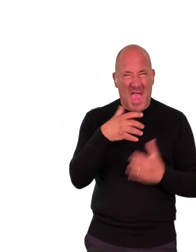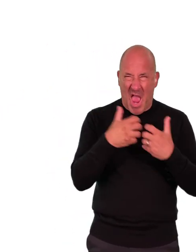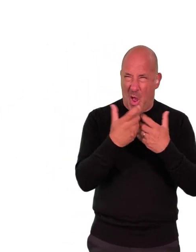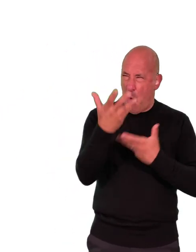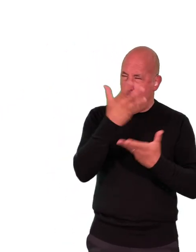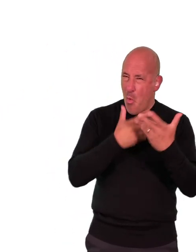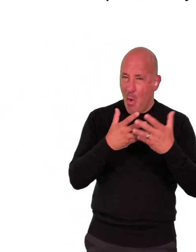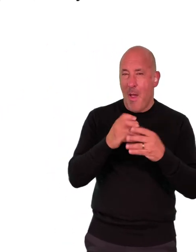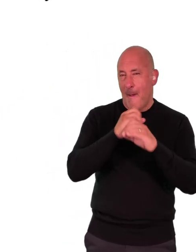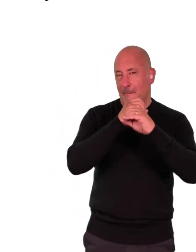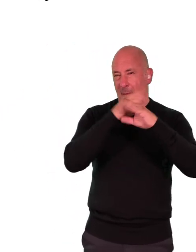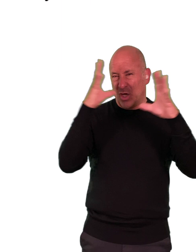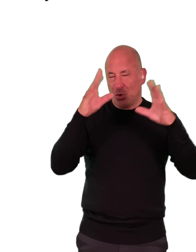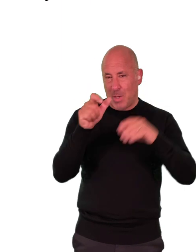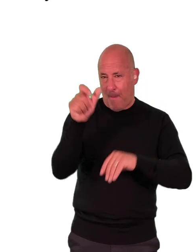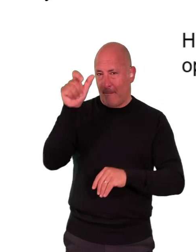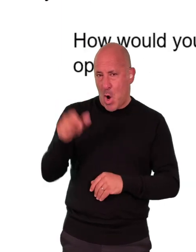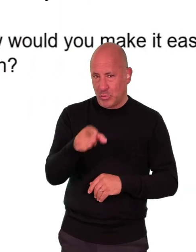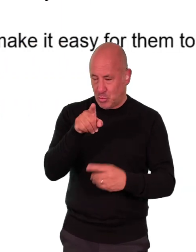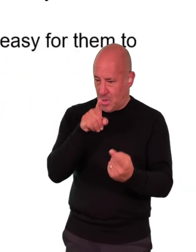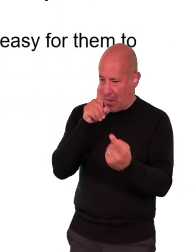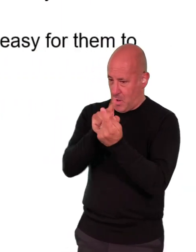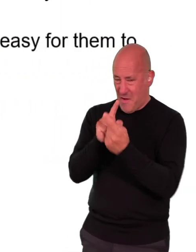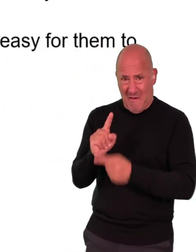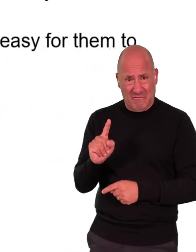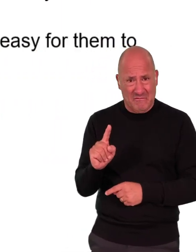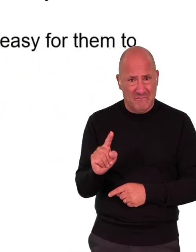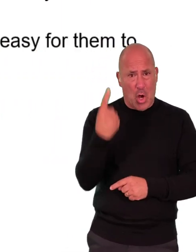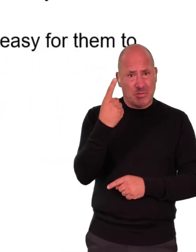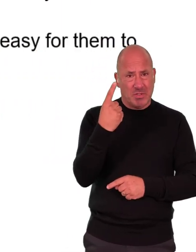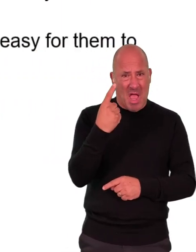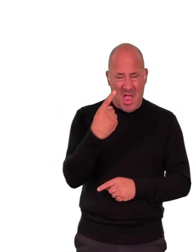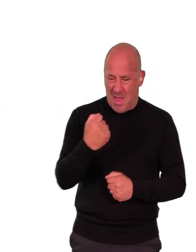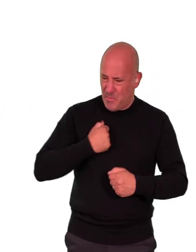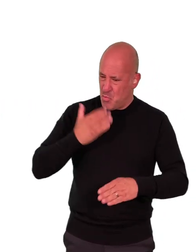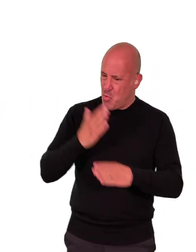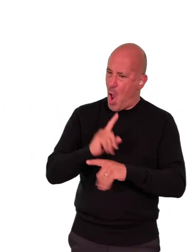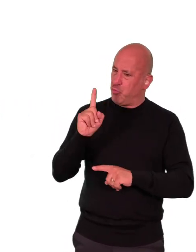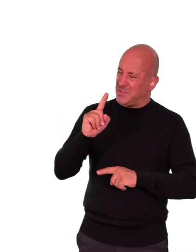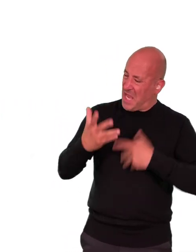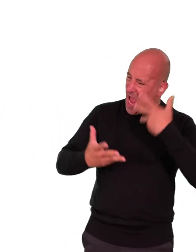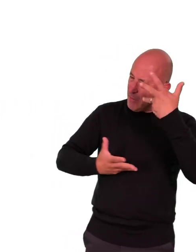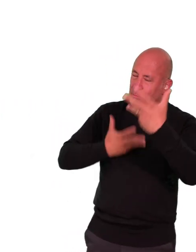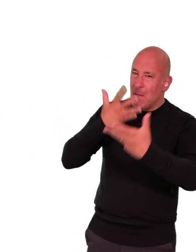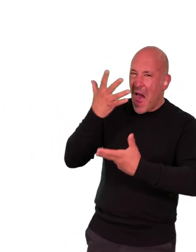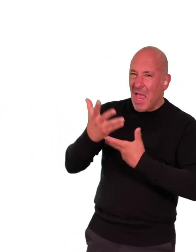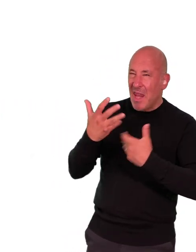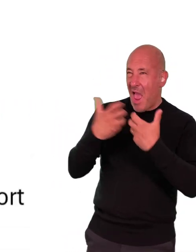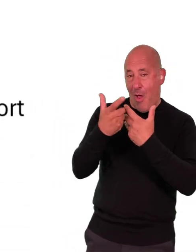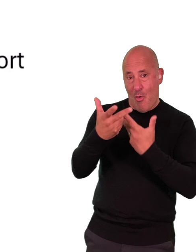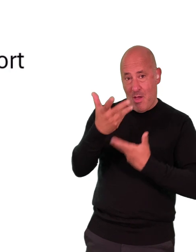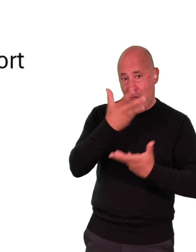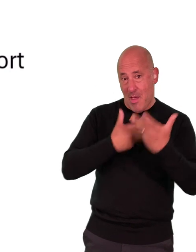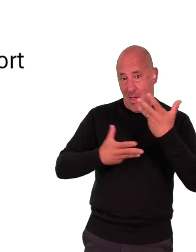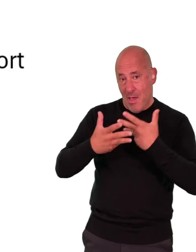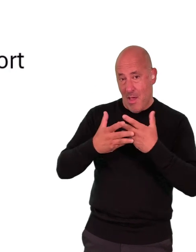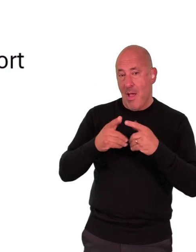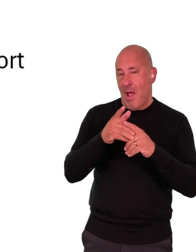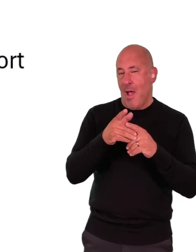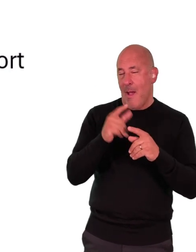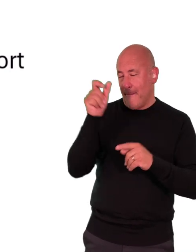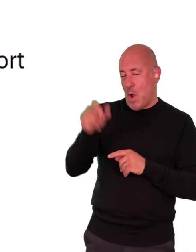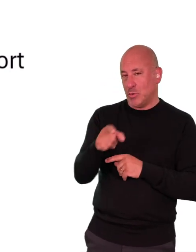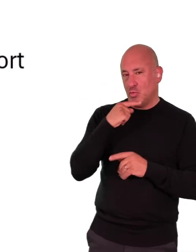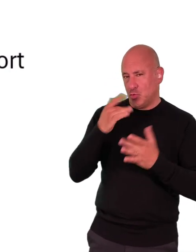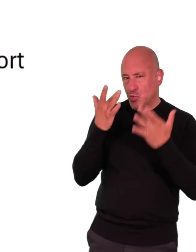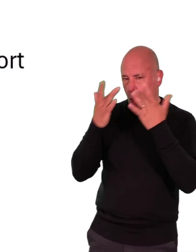What format best represents your work? And how would you make it easy for them to open? The second is a letter of support. This must come